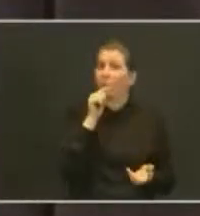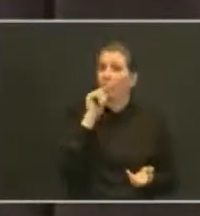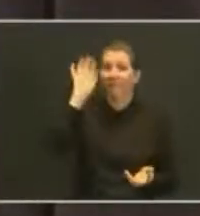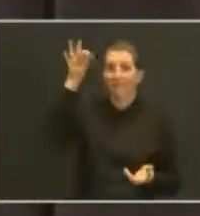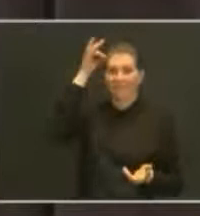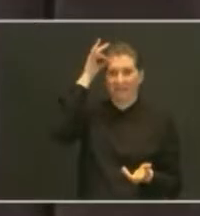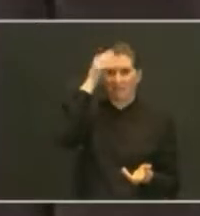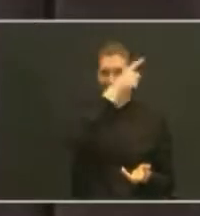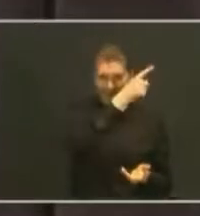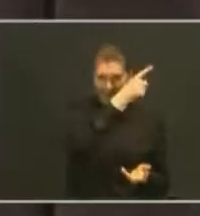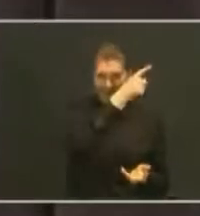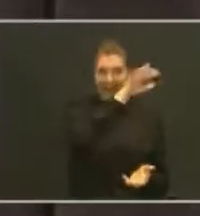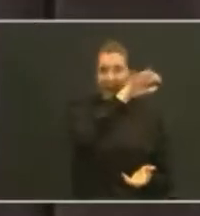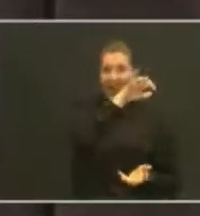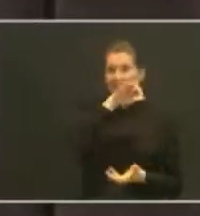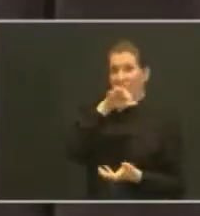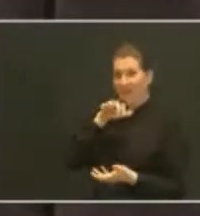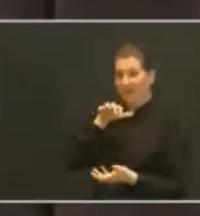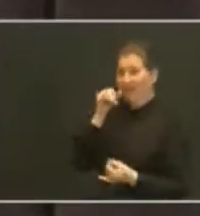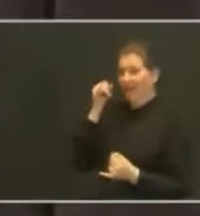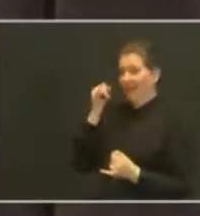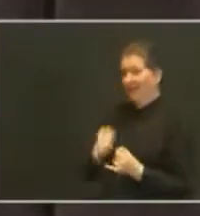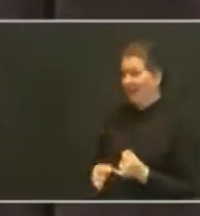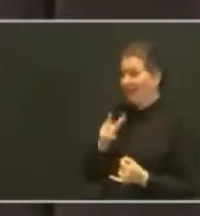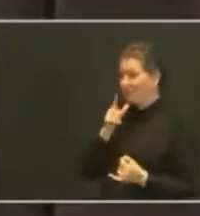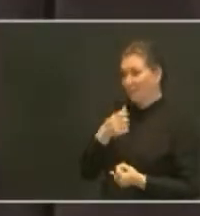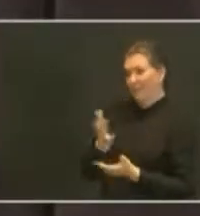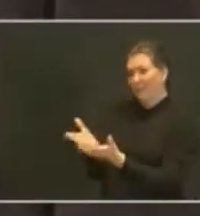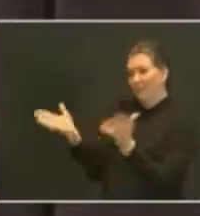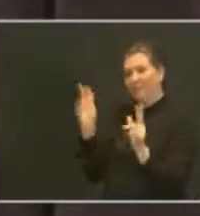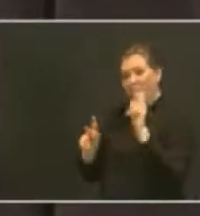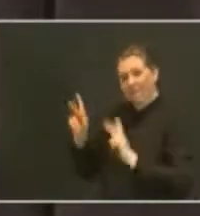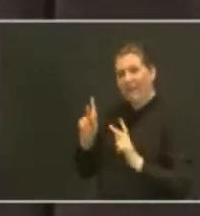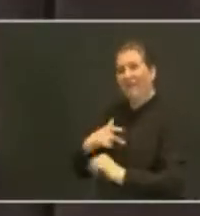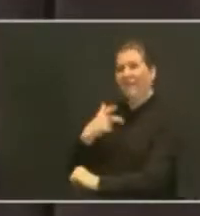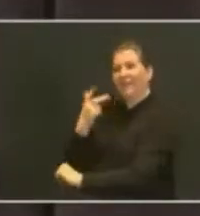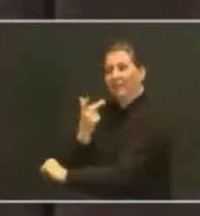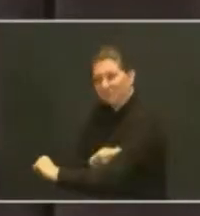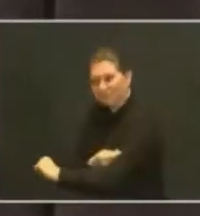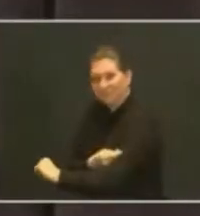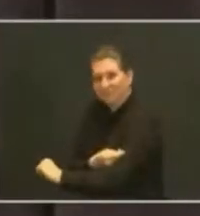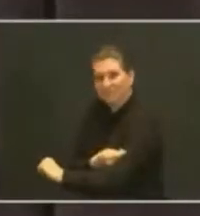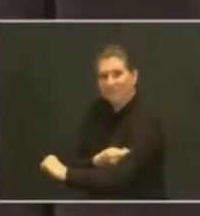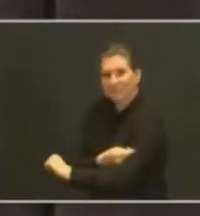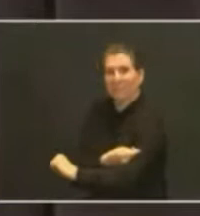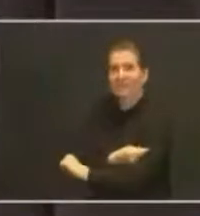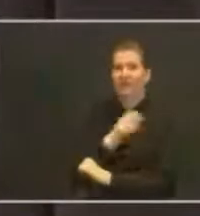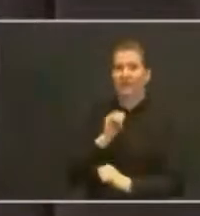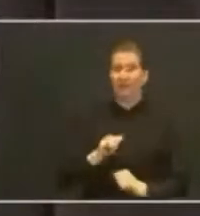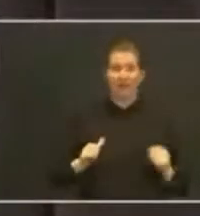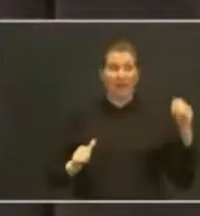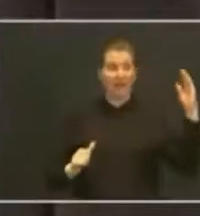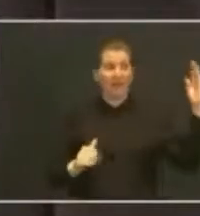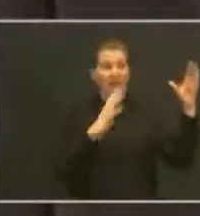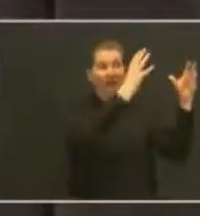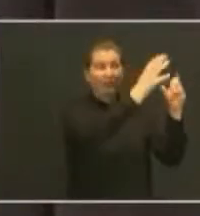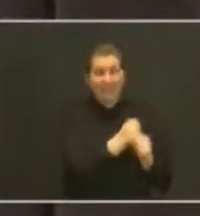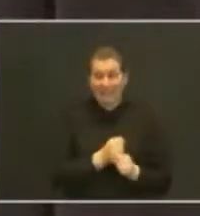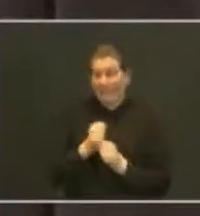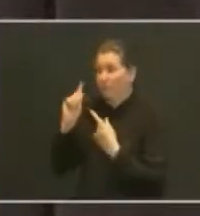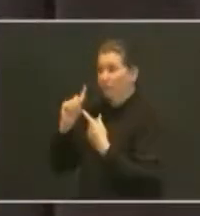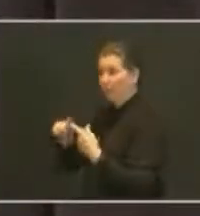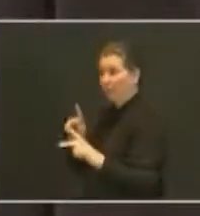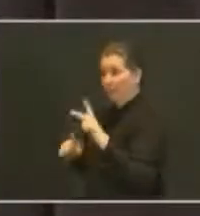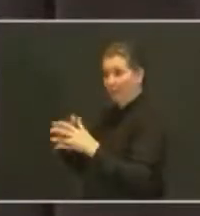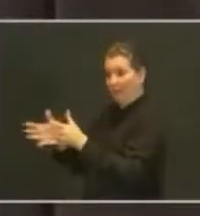endpoint when a vaccination shot goes in someone's arms. We mapped it out